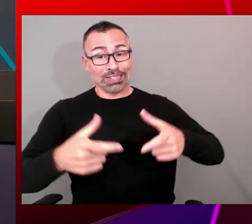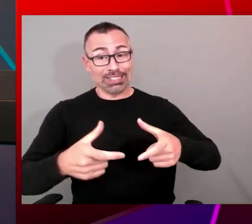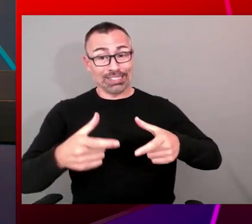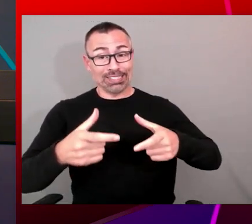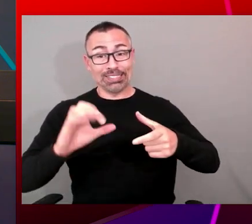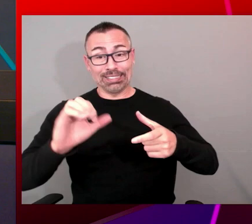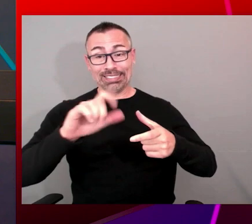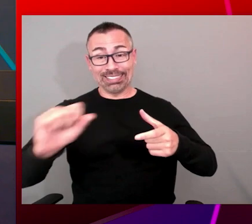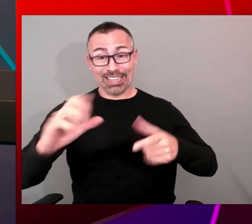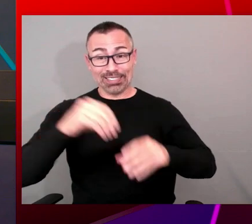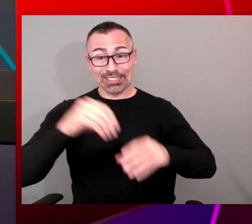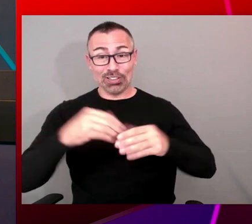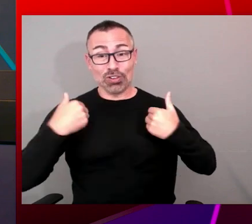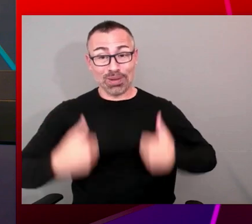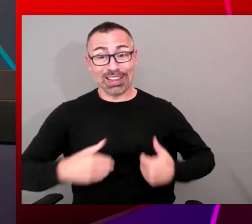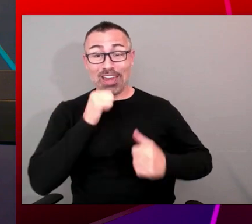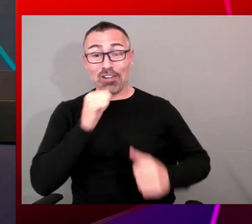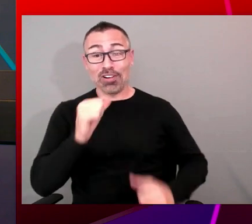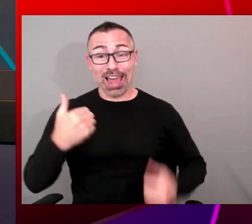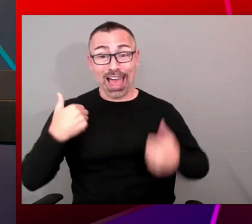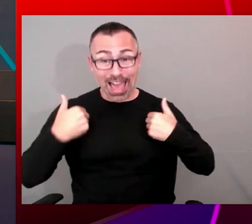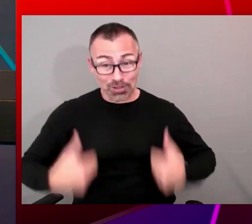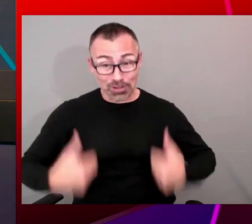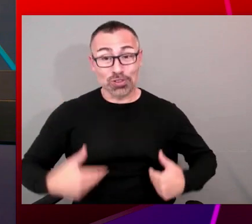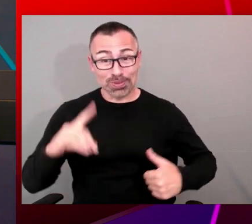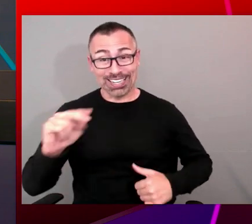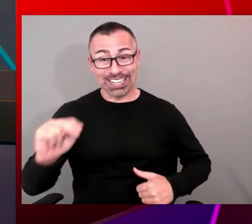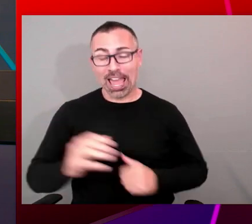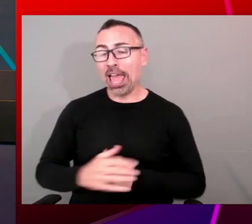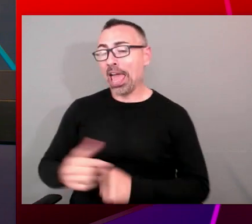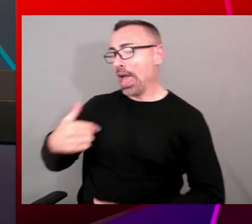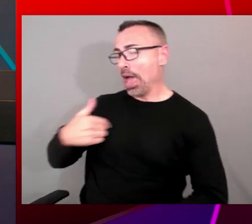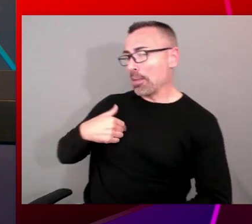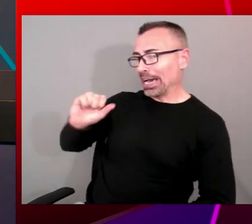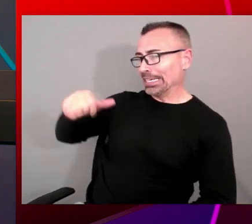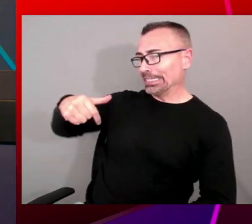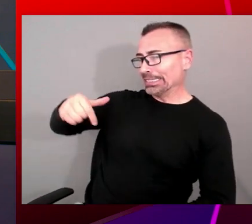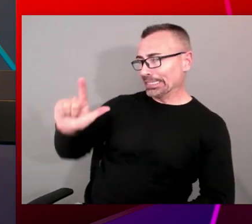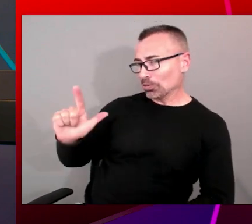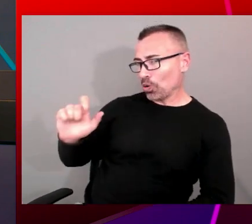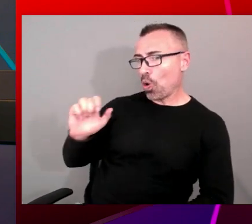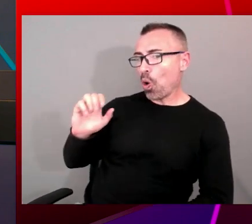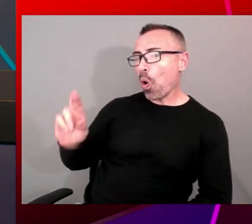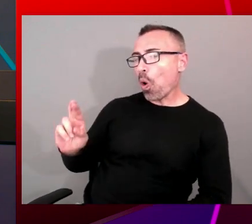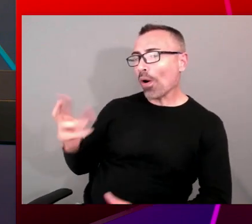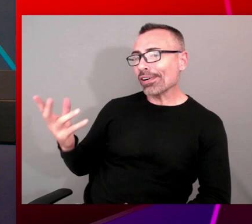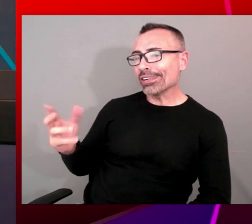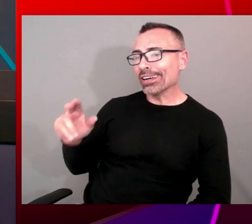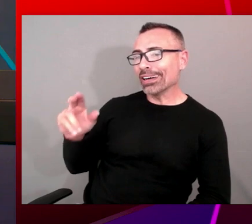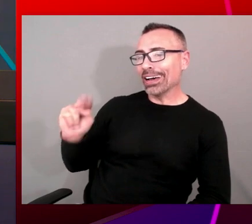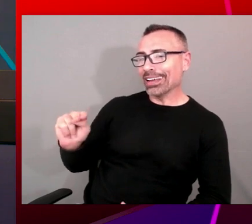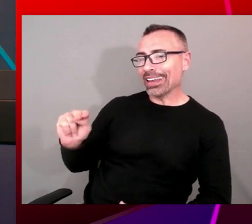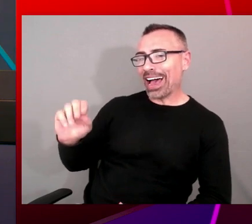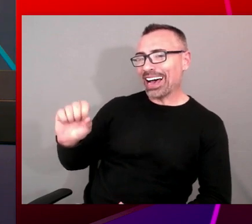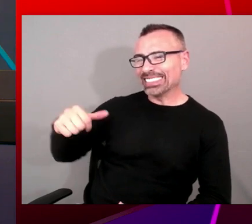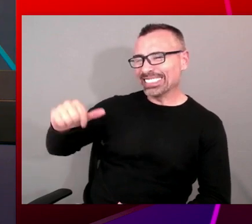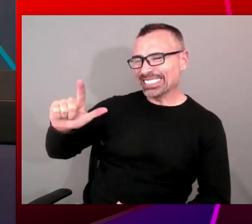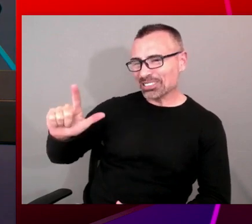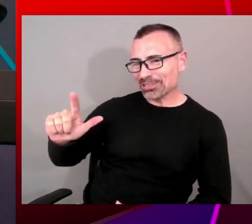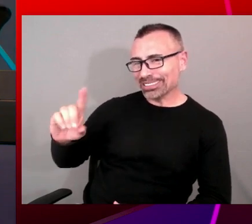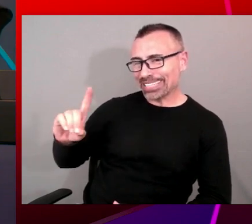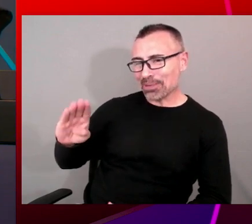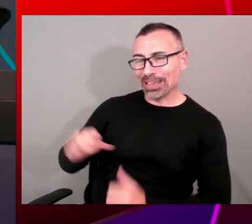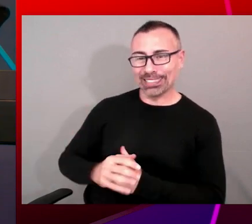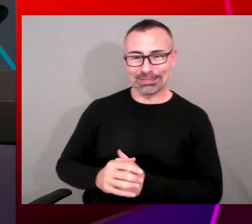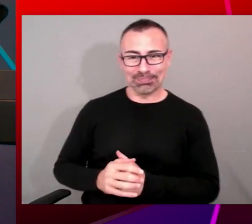are. Am I a SQL database or a NoSQL database? Ooh. Mm. You're a total randomization database, I'll say that. We'll